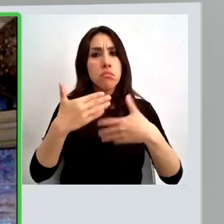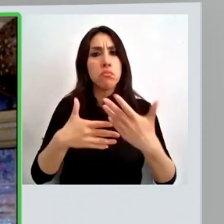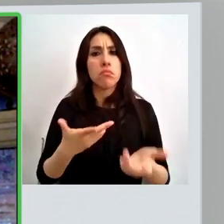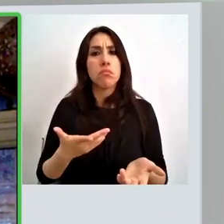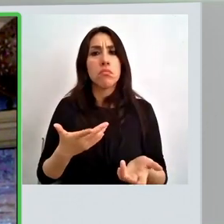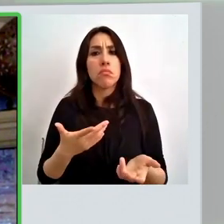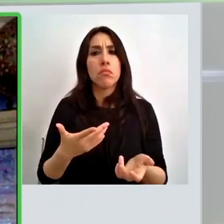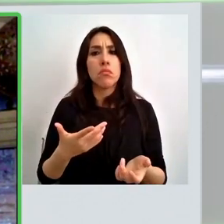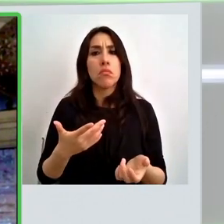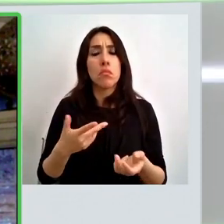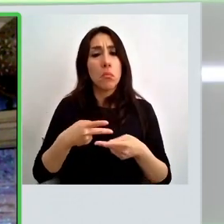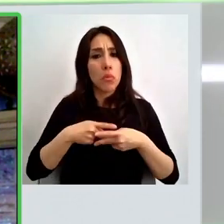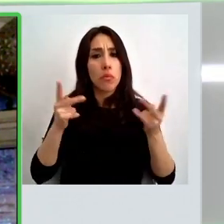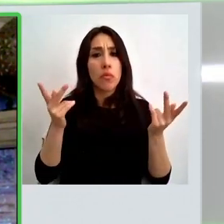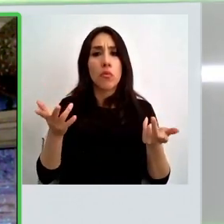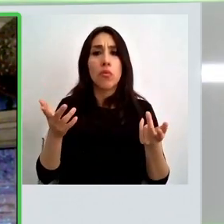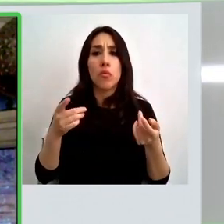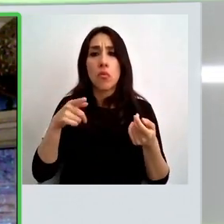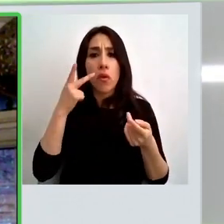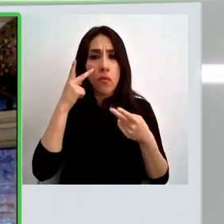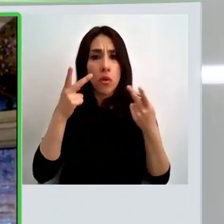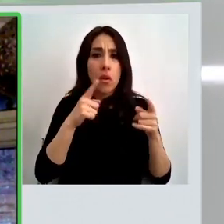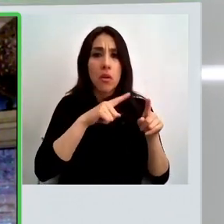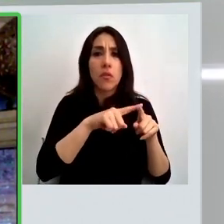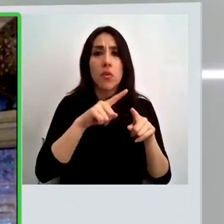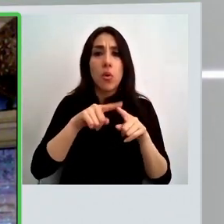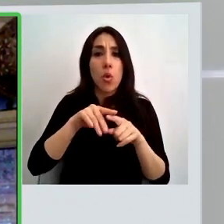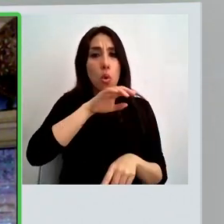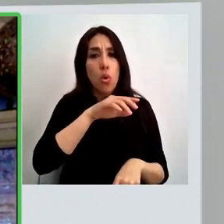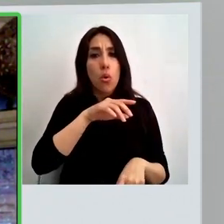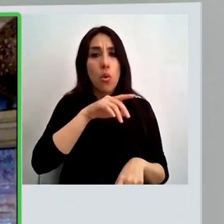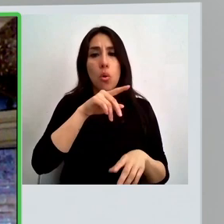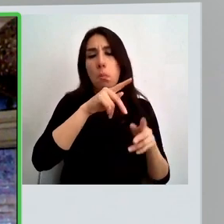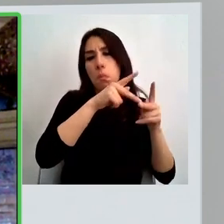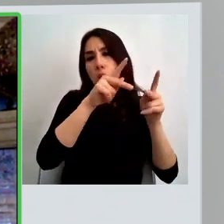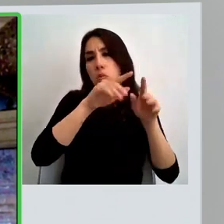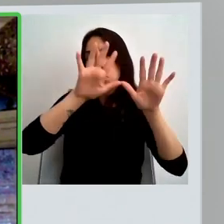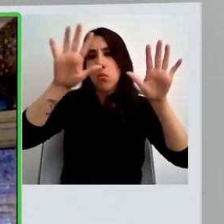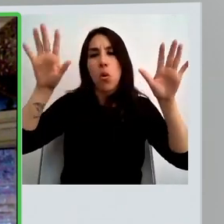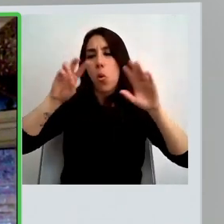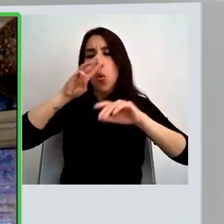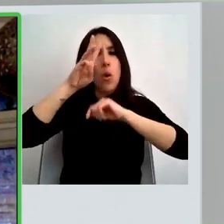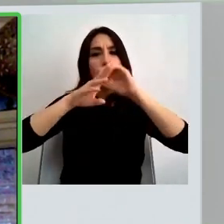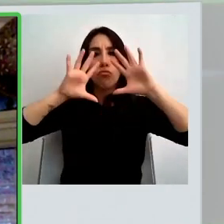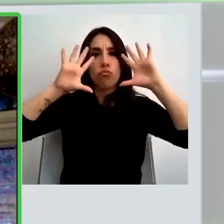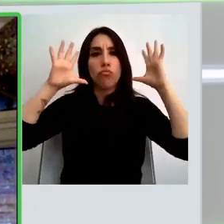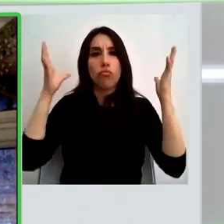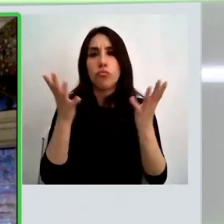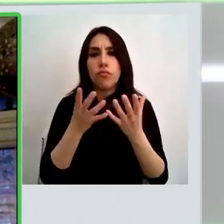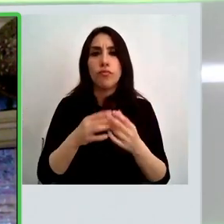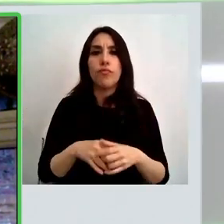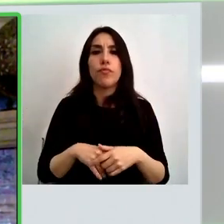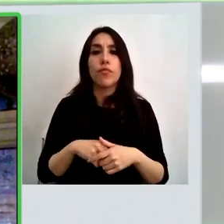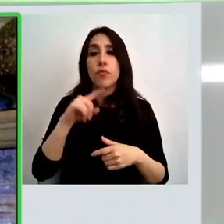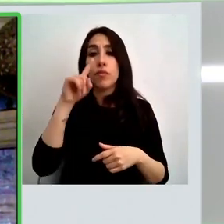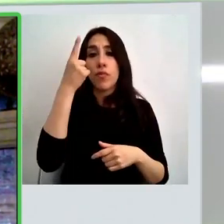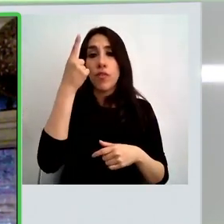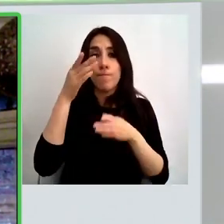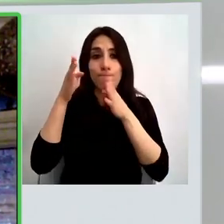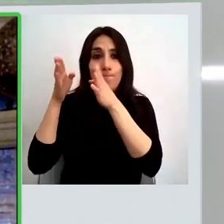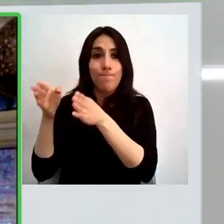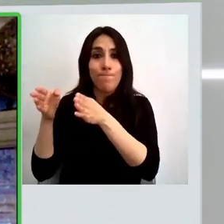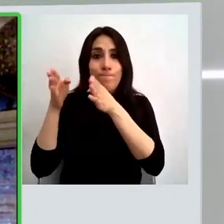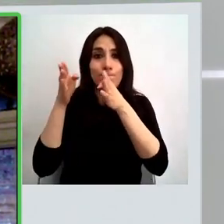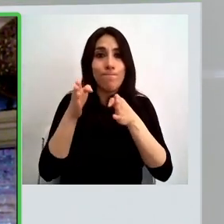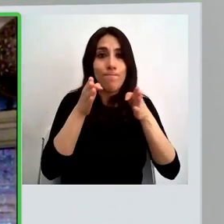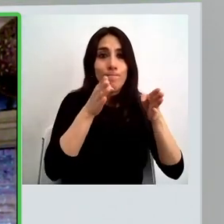around the world, in the very early stages of companies setting up resource groups, they often start within